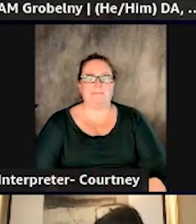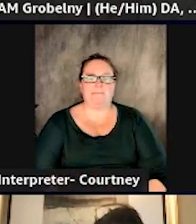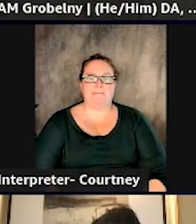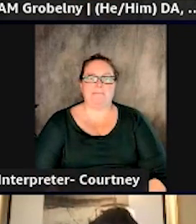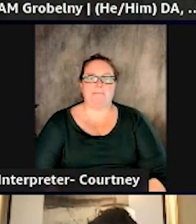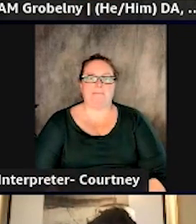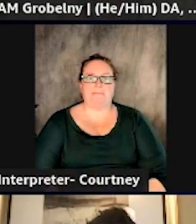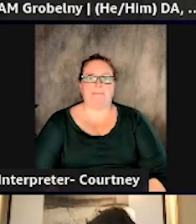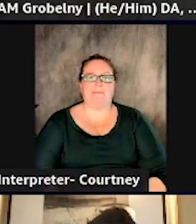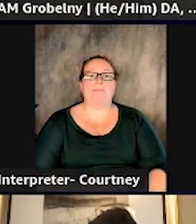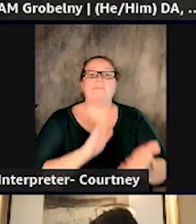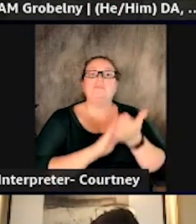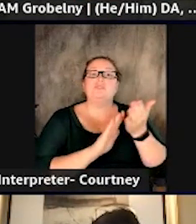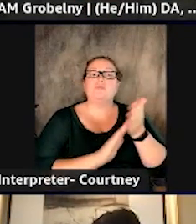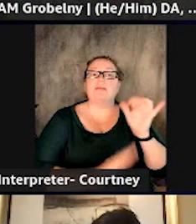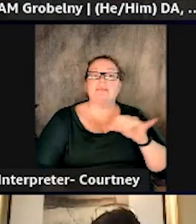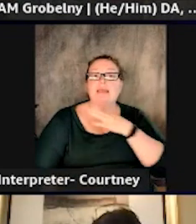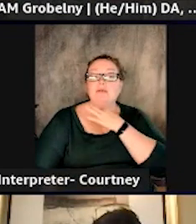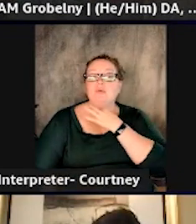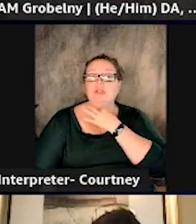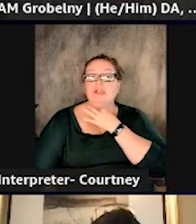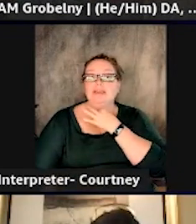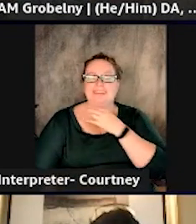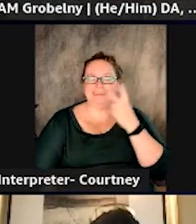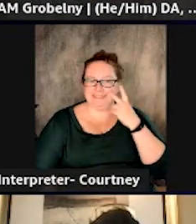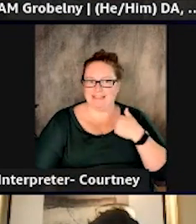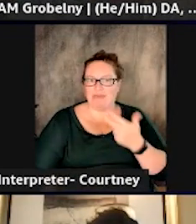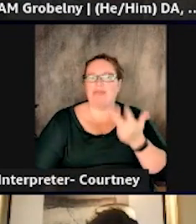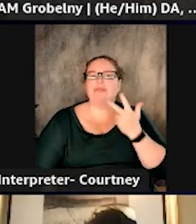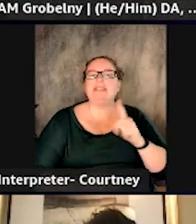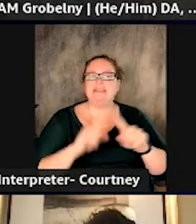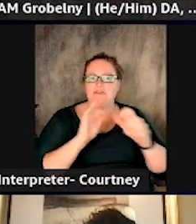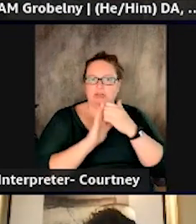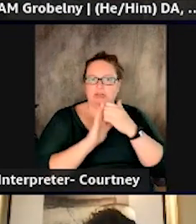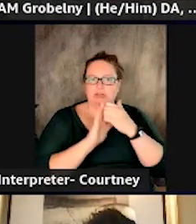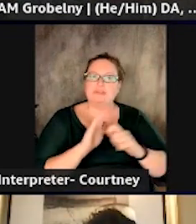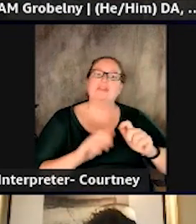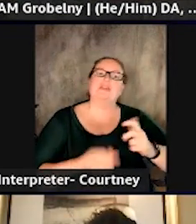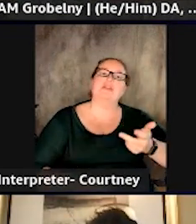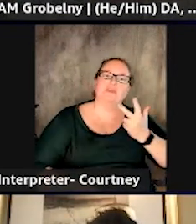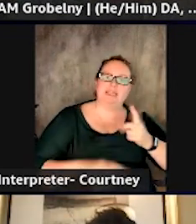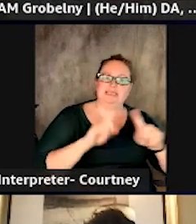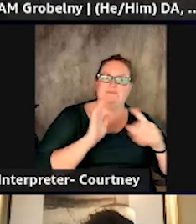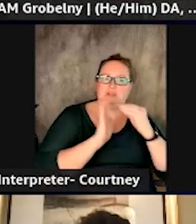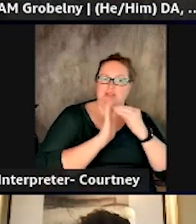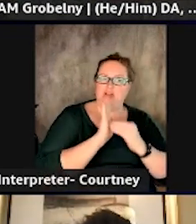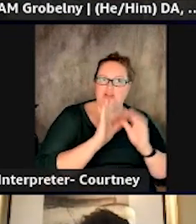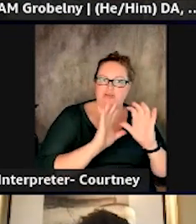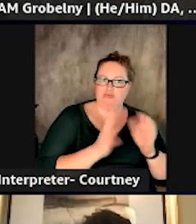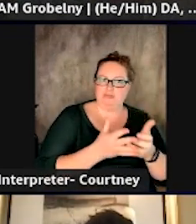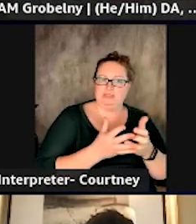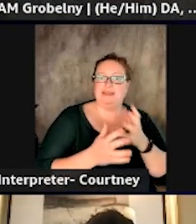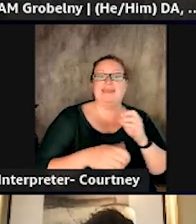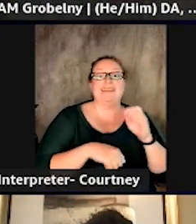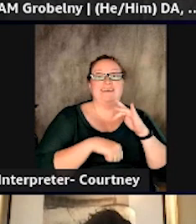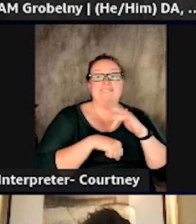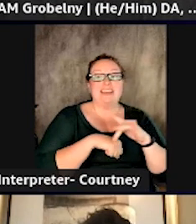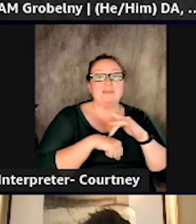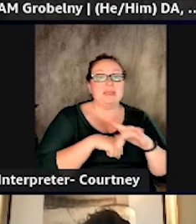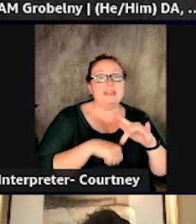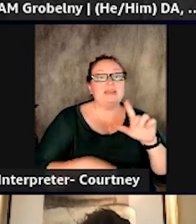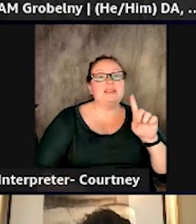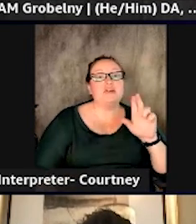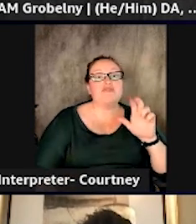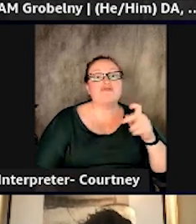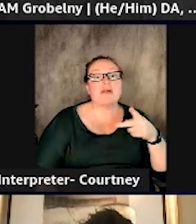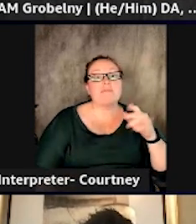So I run that query, and I can see that I have 3 different accounts and 3 different log groups, and the drop in availability looks to be associated